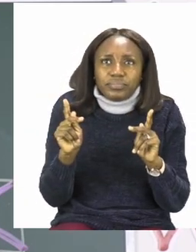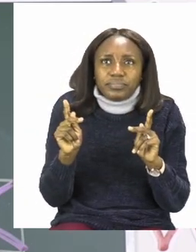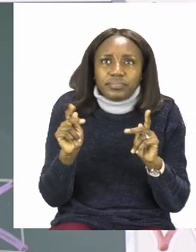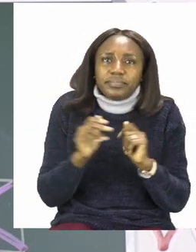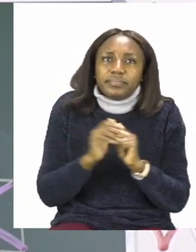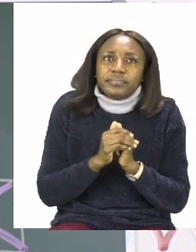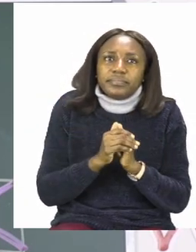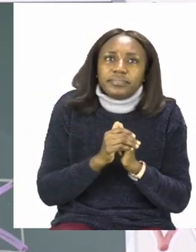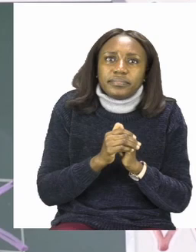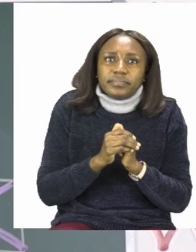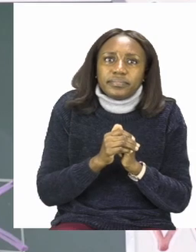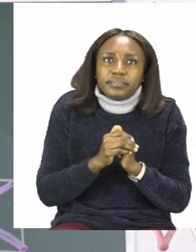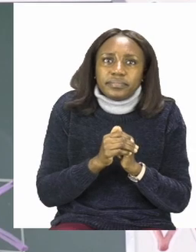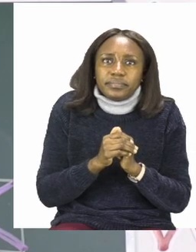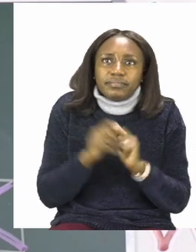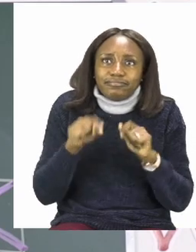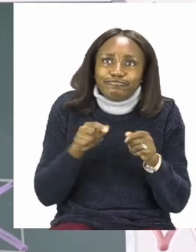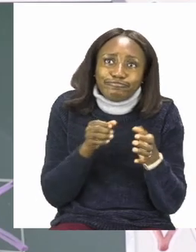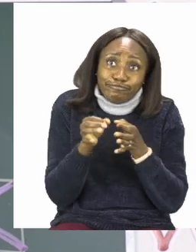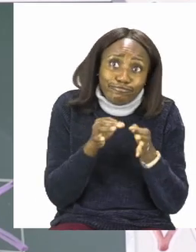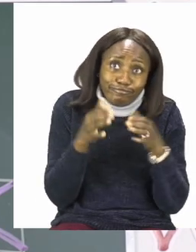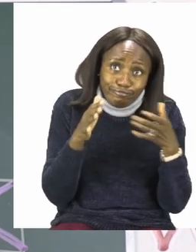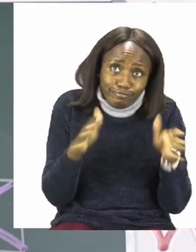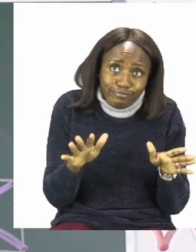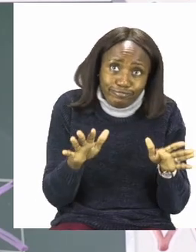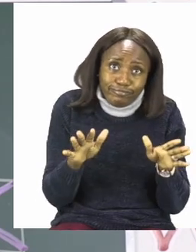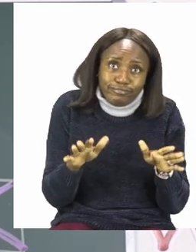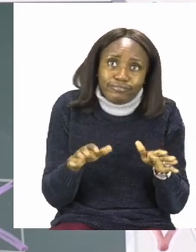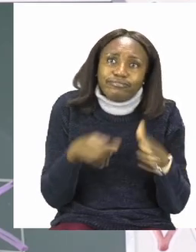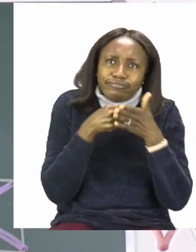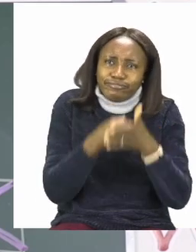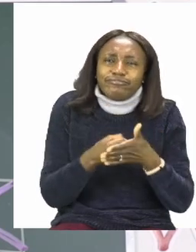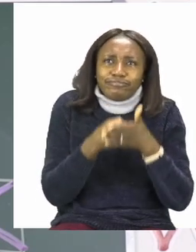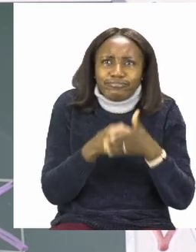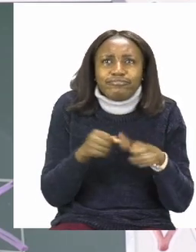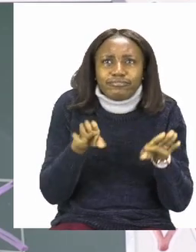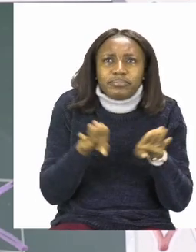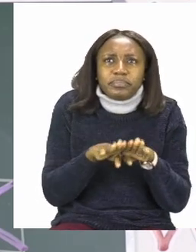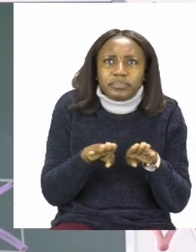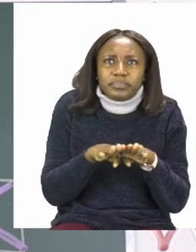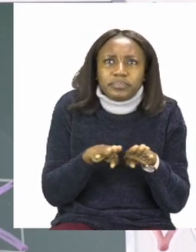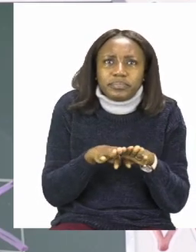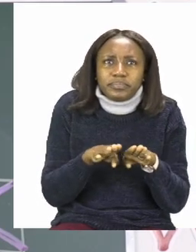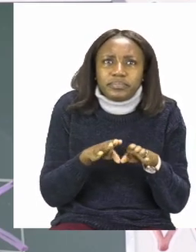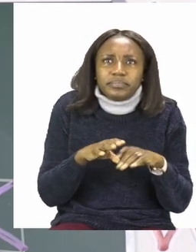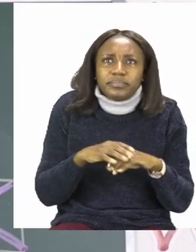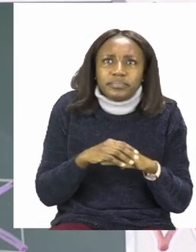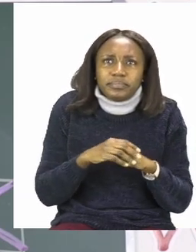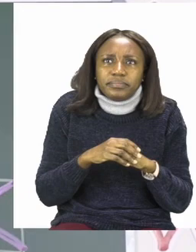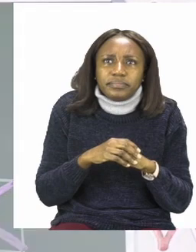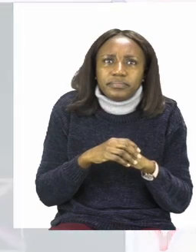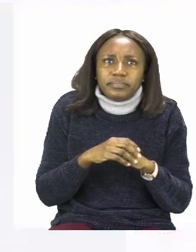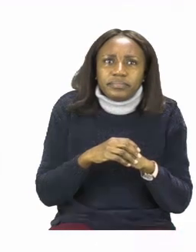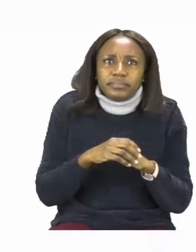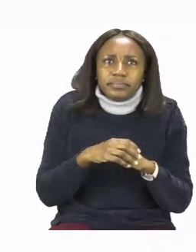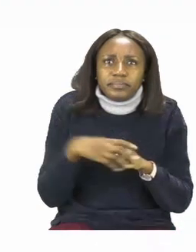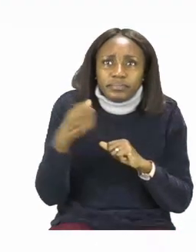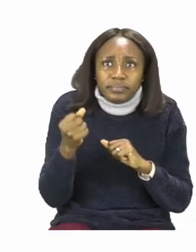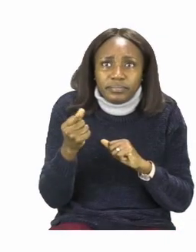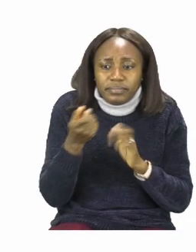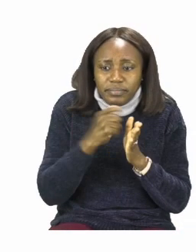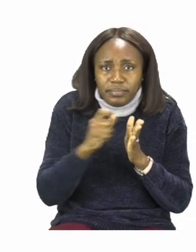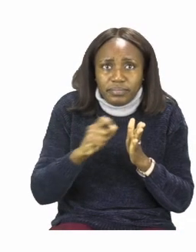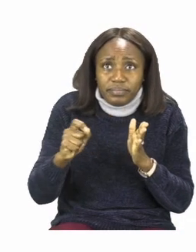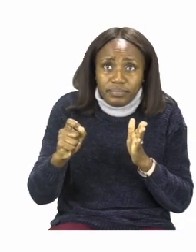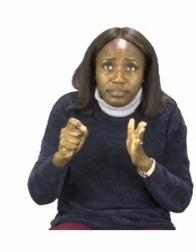So now that we have explained that, let's now go into our exercise. I want you to have your pencil ready because we're going